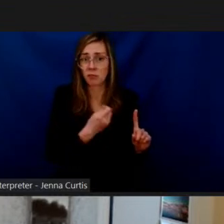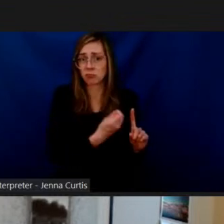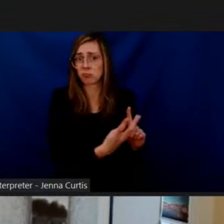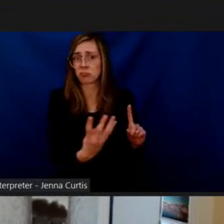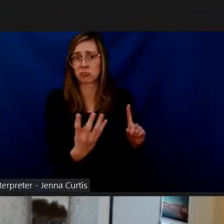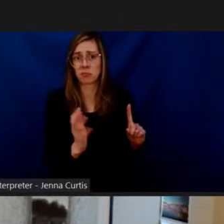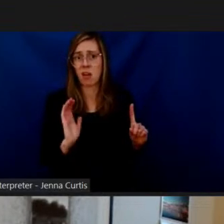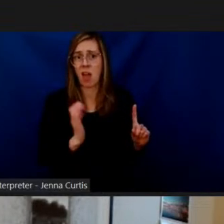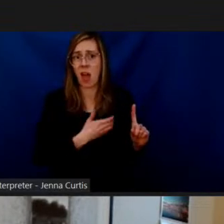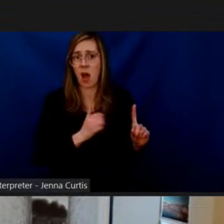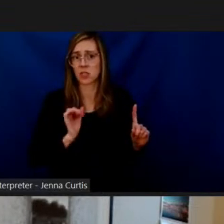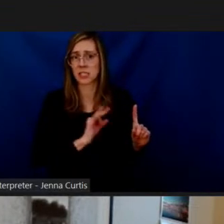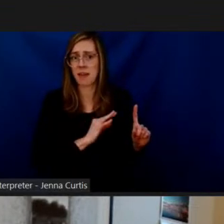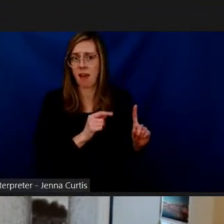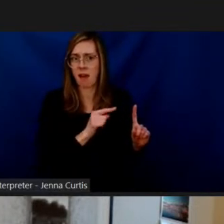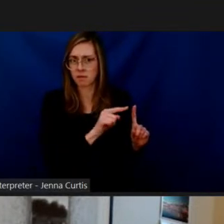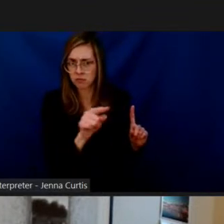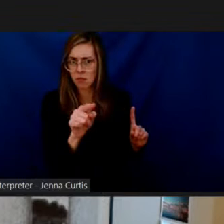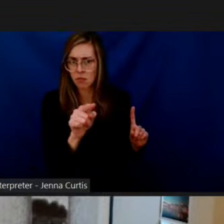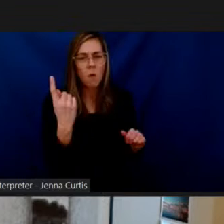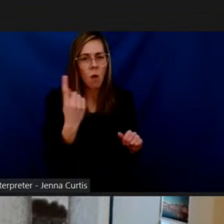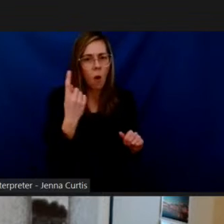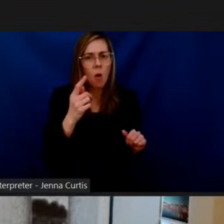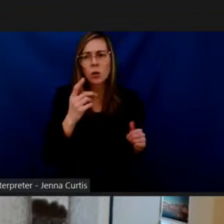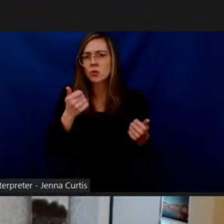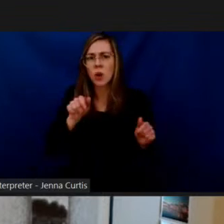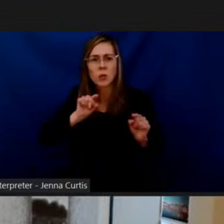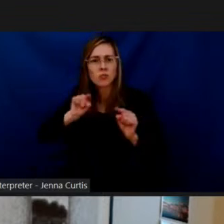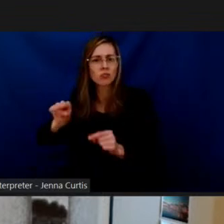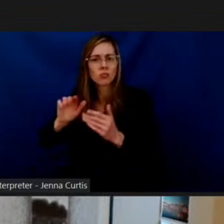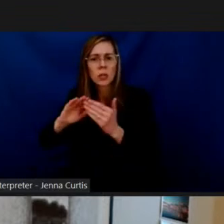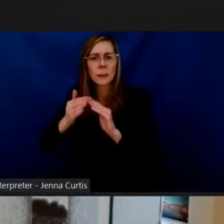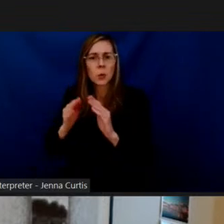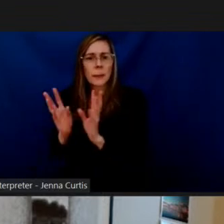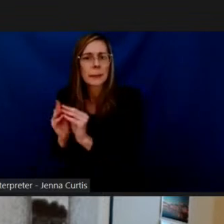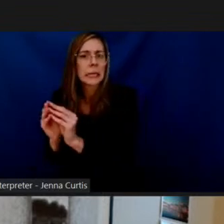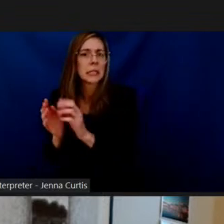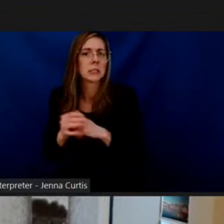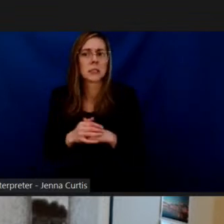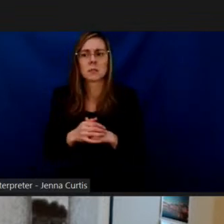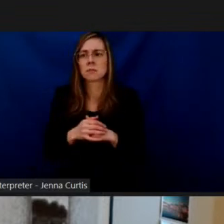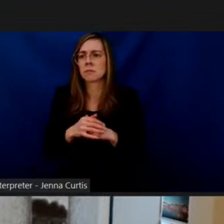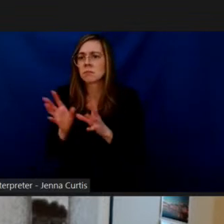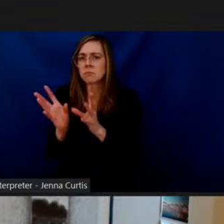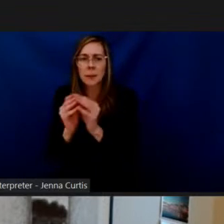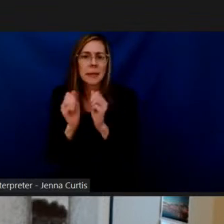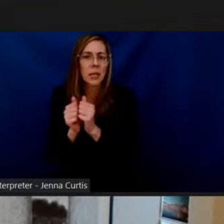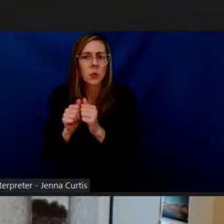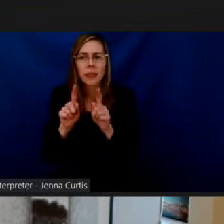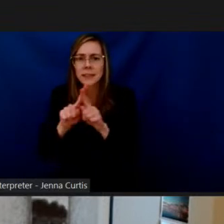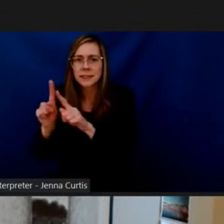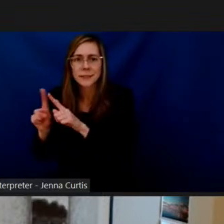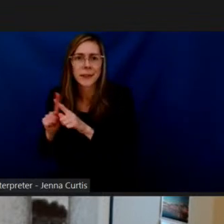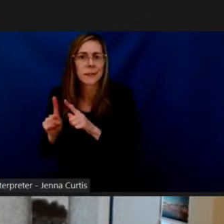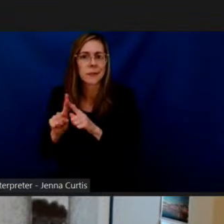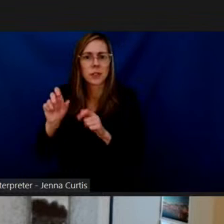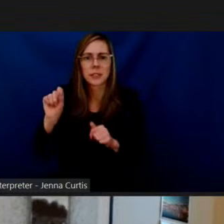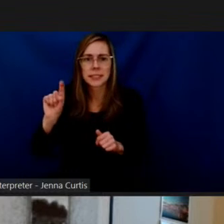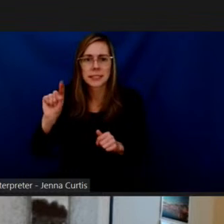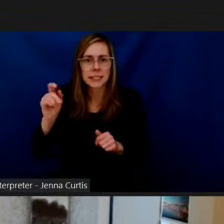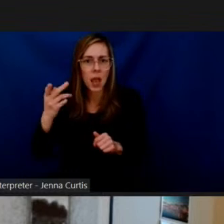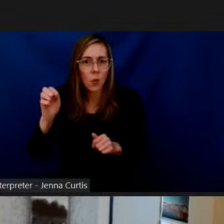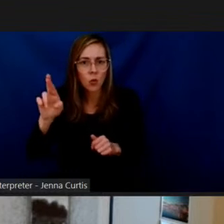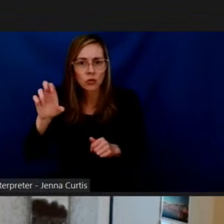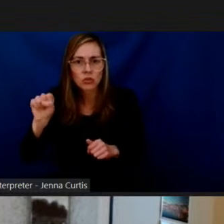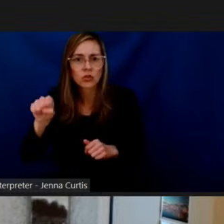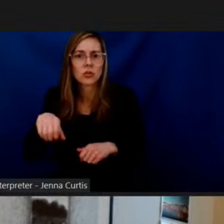focused and working on being present at community meetings, meeting with local community stakeholders and organizations to figure